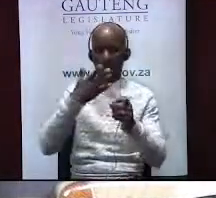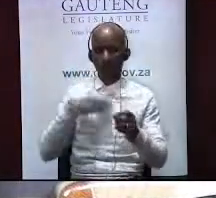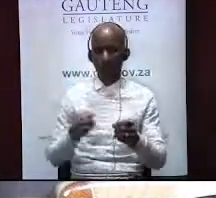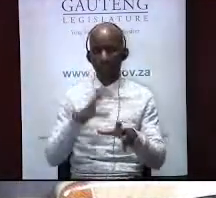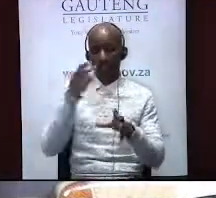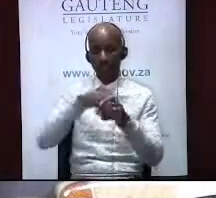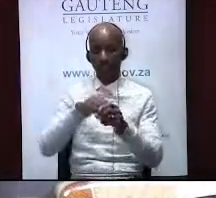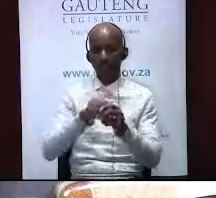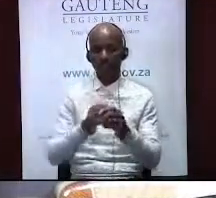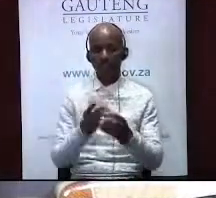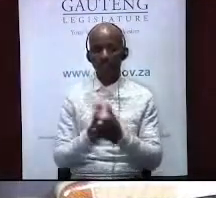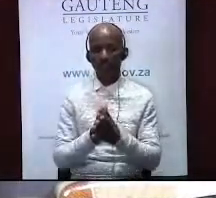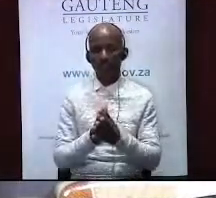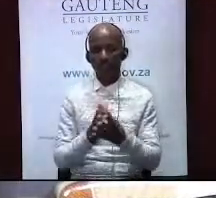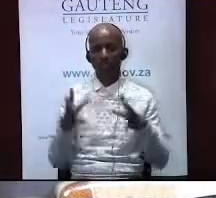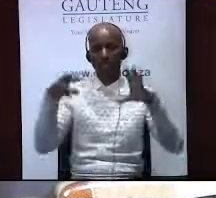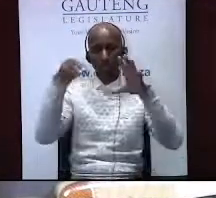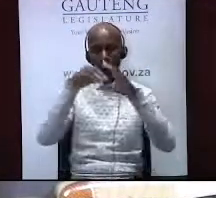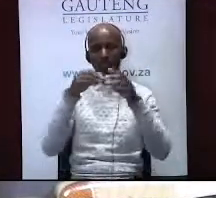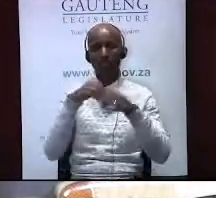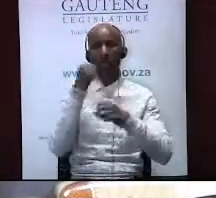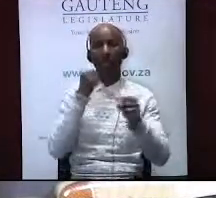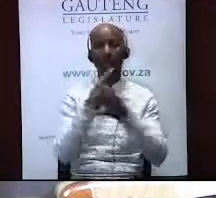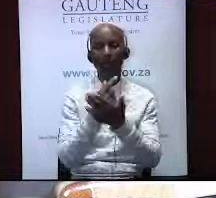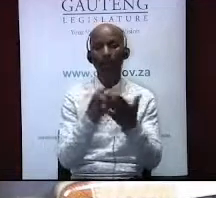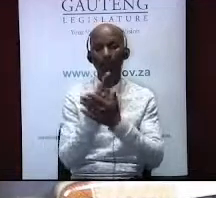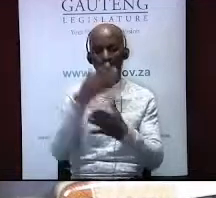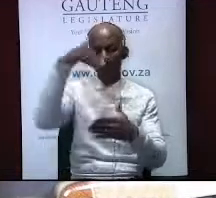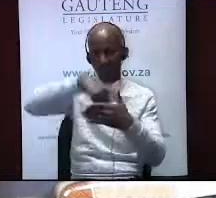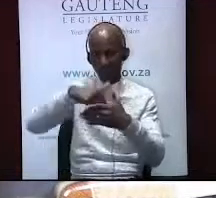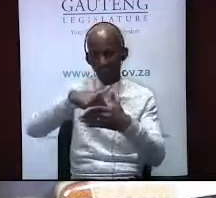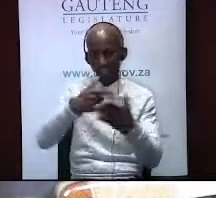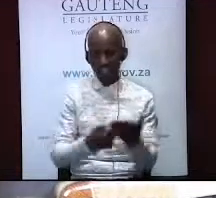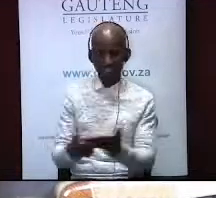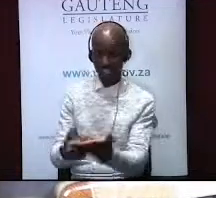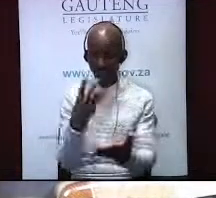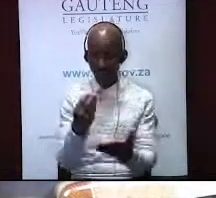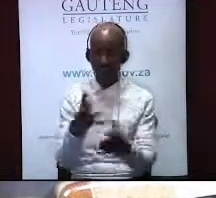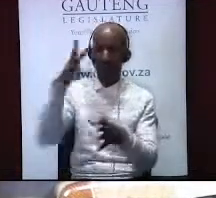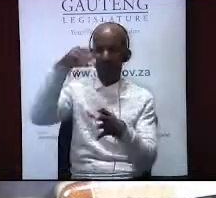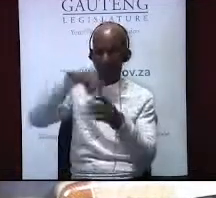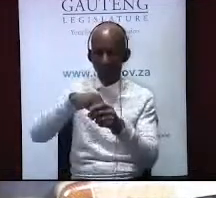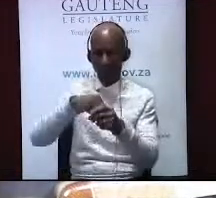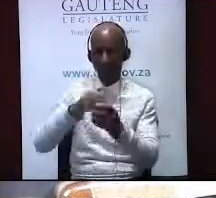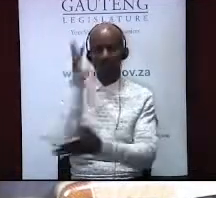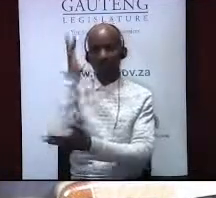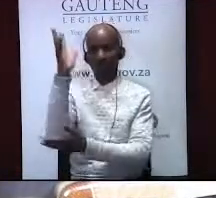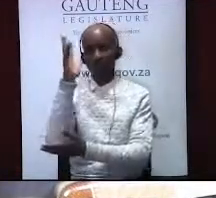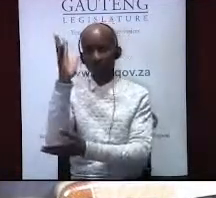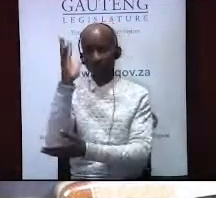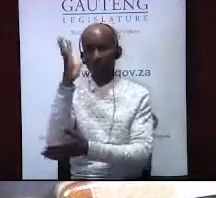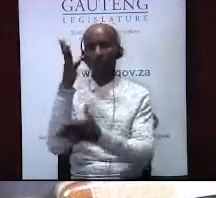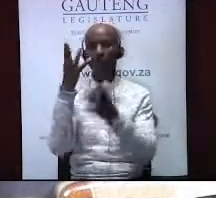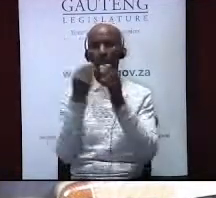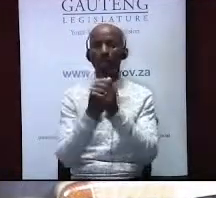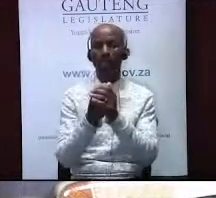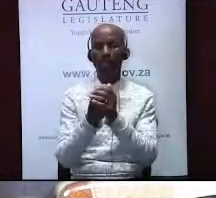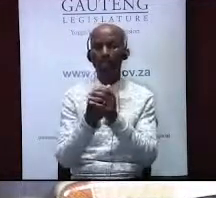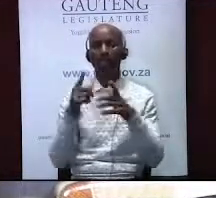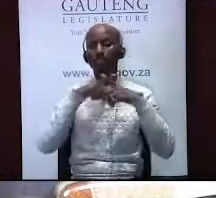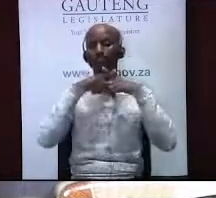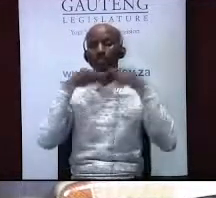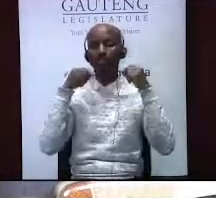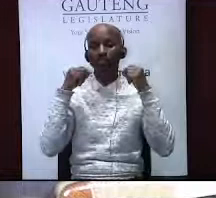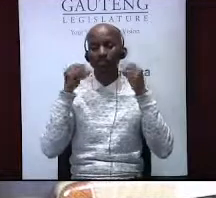that we are structured and we are not all over the place. Let's engage the presentation by Apostle